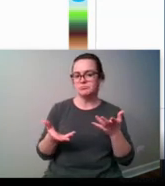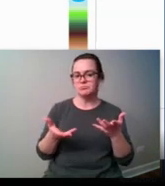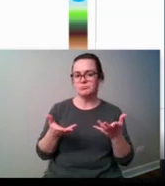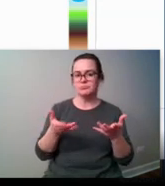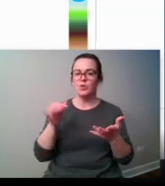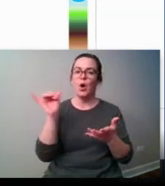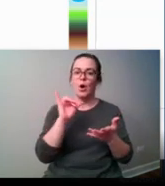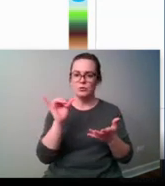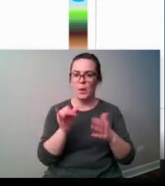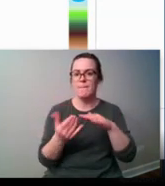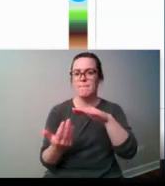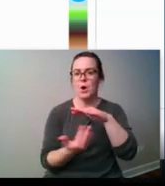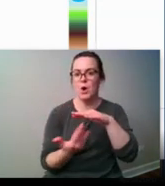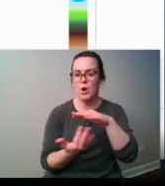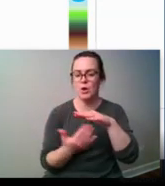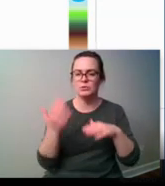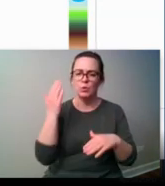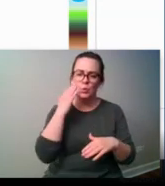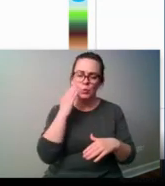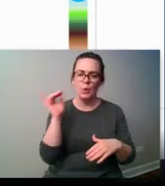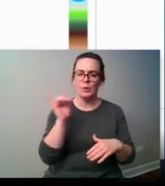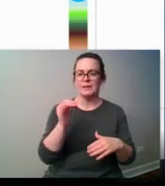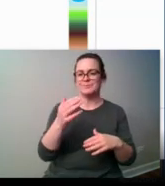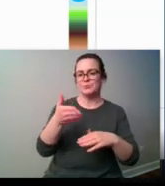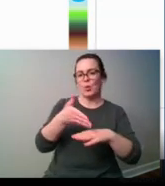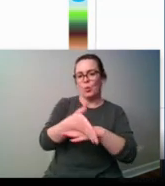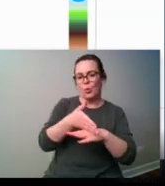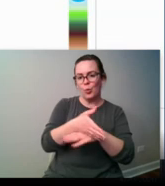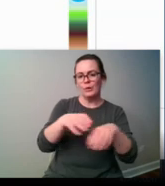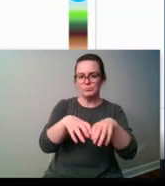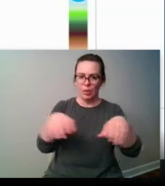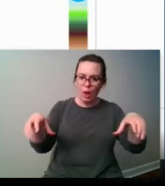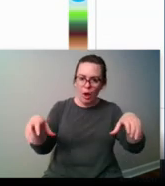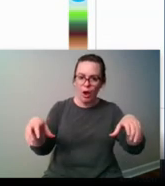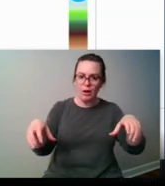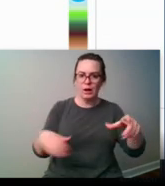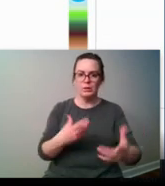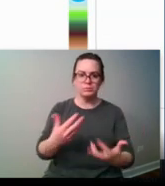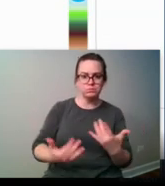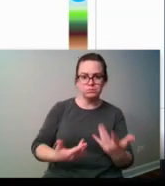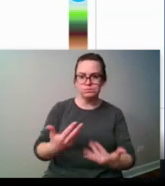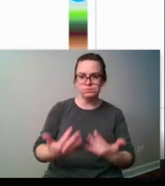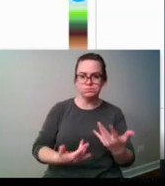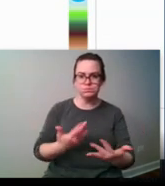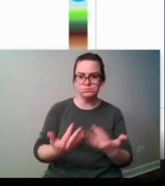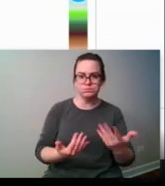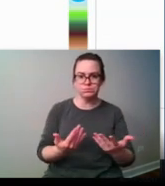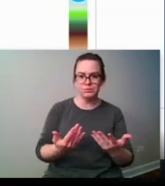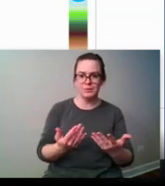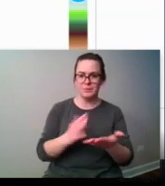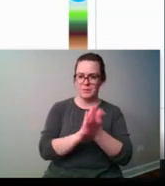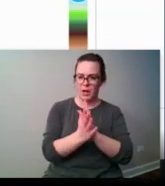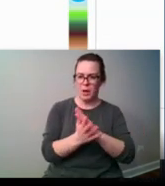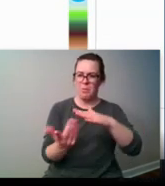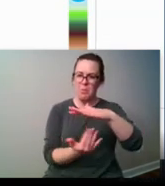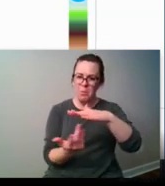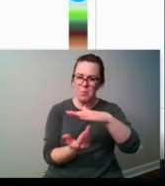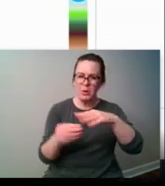burning. Like if you burn firewood, you can't change the burnt wood back to its original